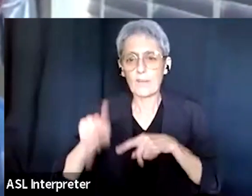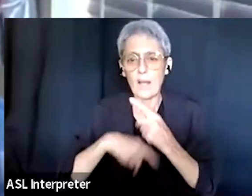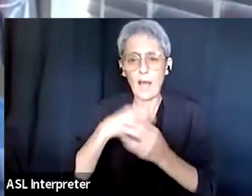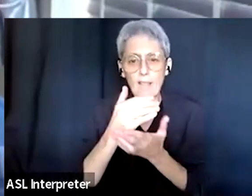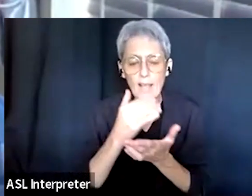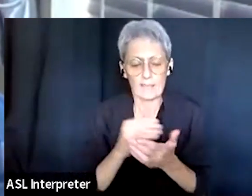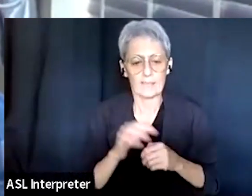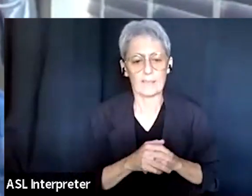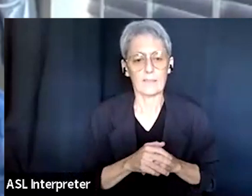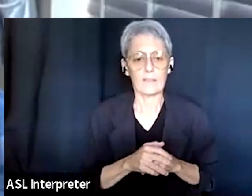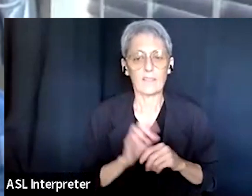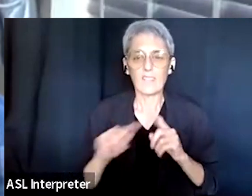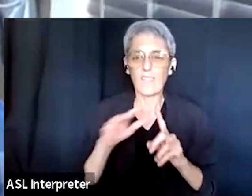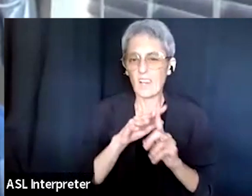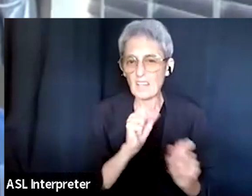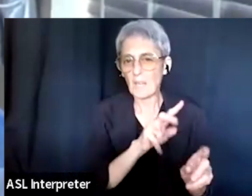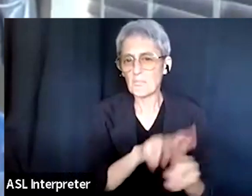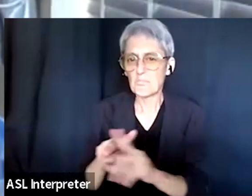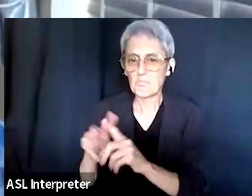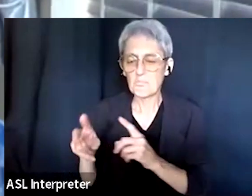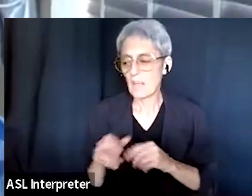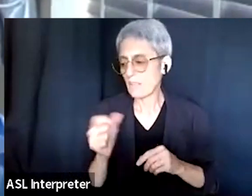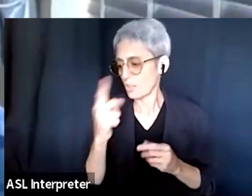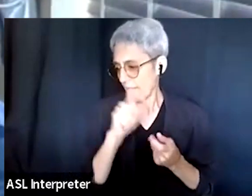different kinds of contexts.